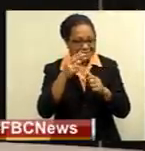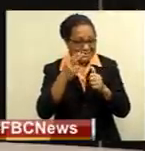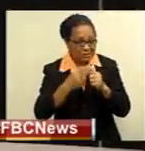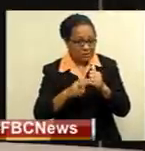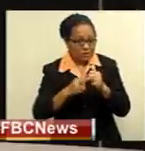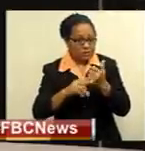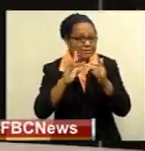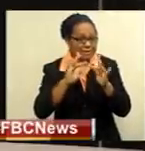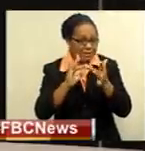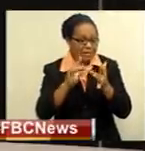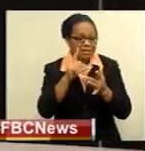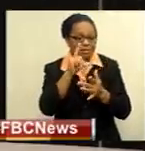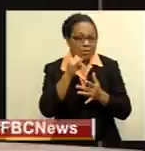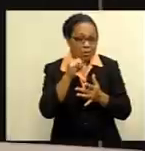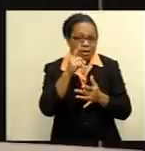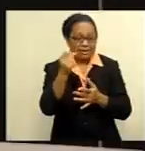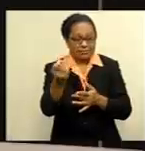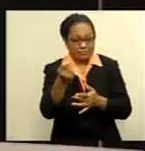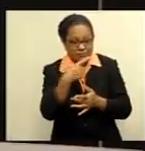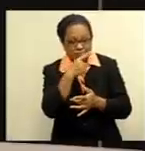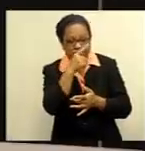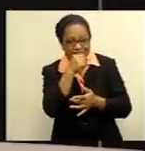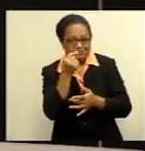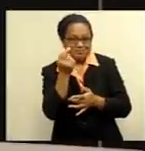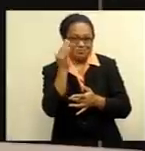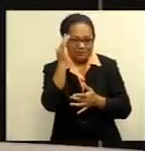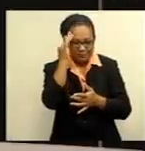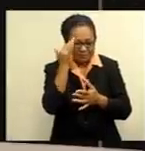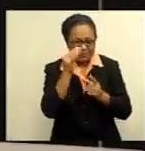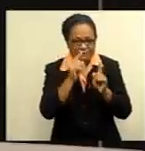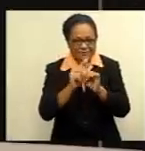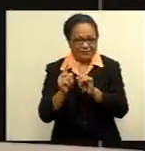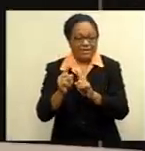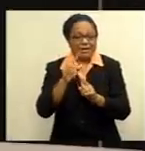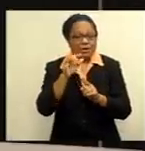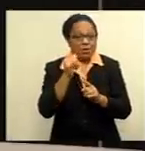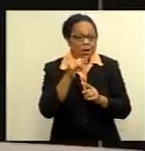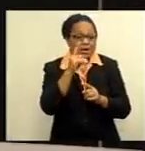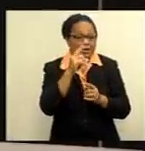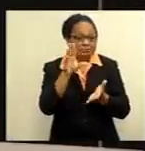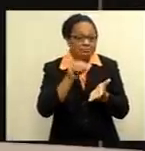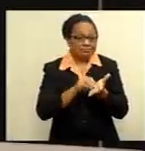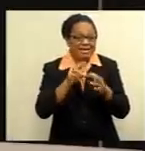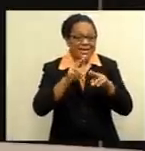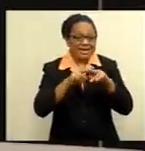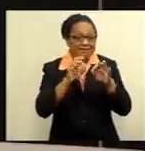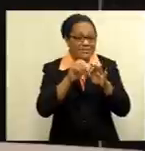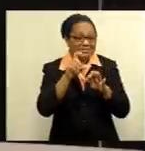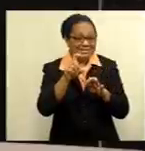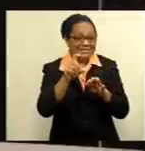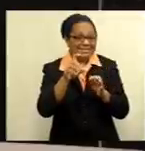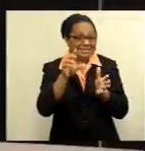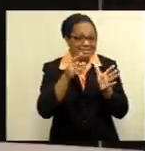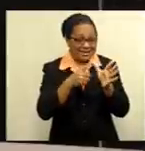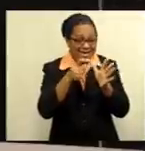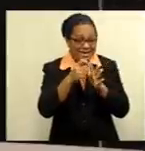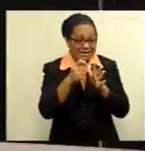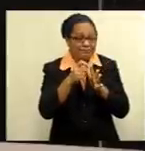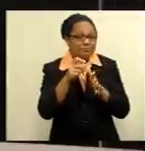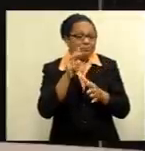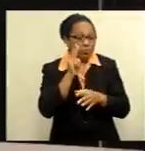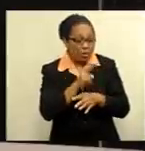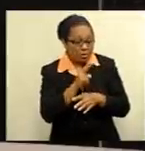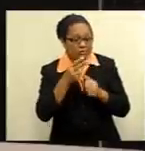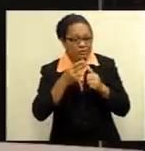fbcnews@fbc.com.fj, or share it with us via social media. You can also download our FBC app to keep updated with the very latest in news and